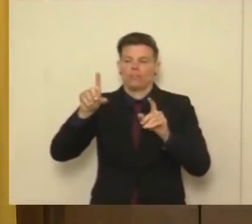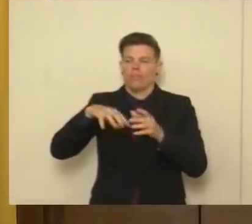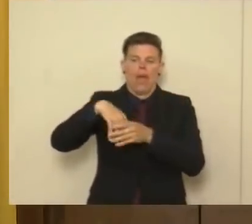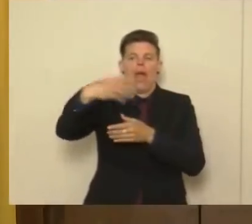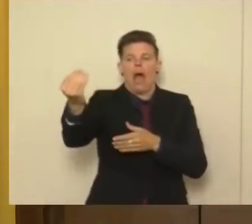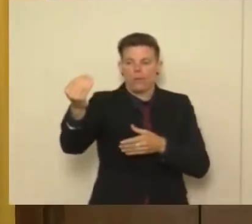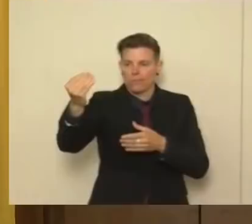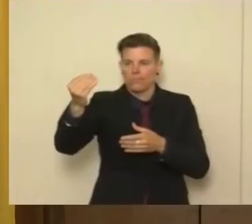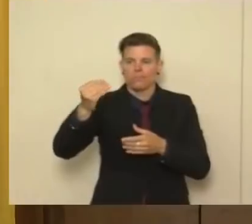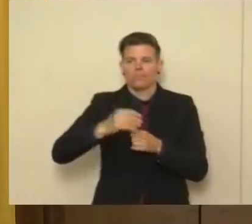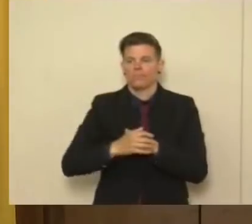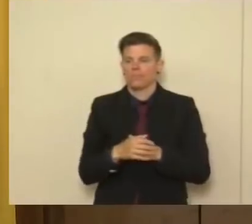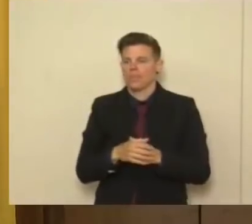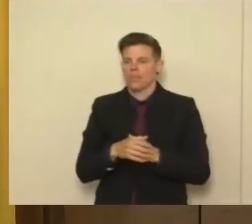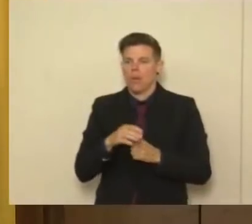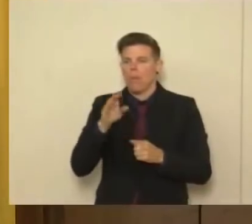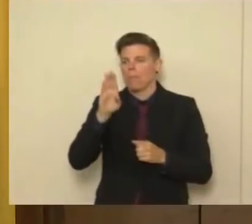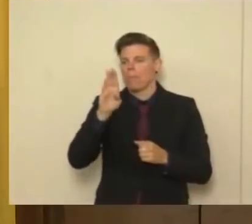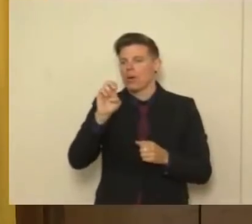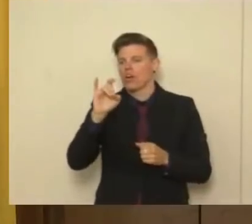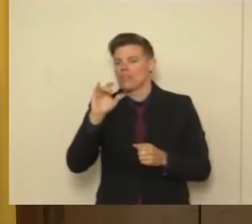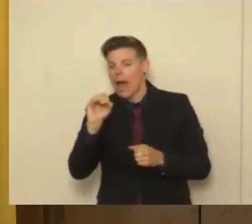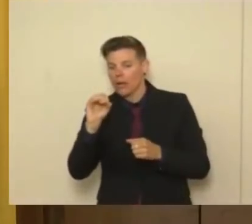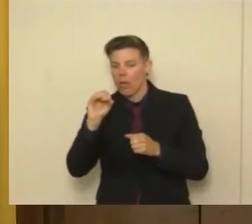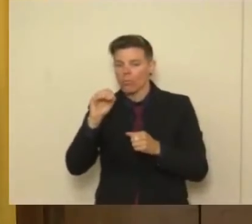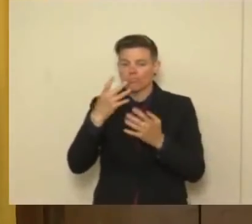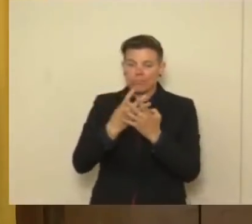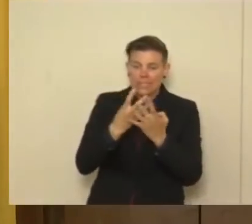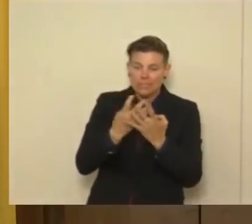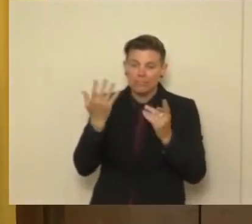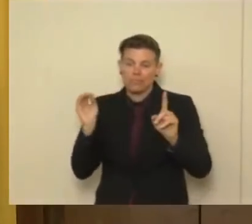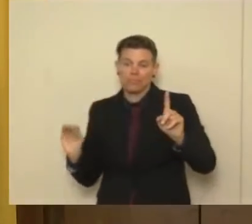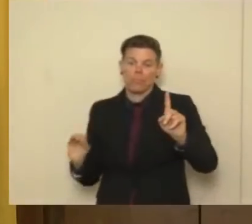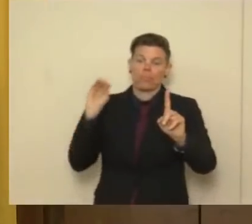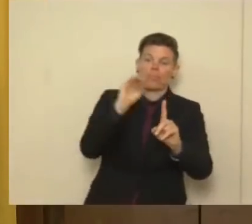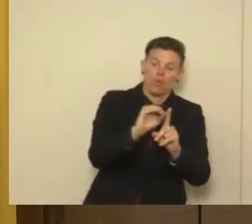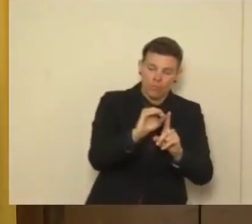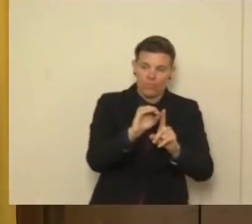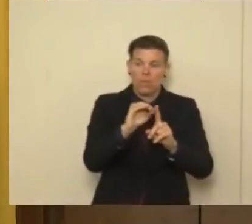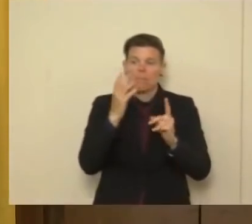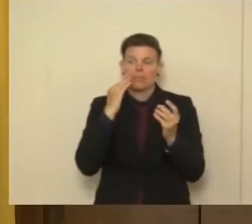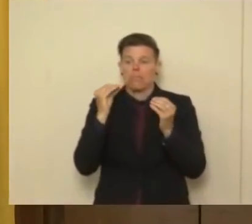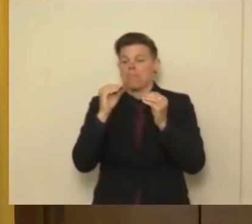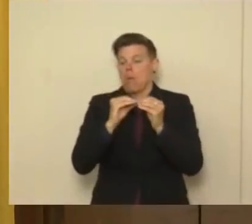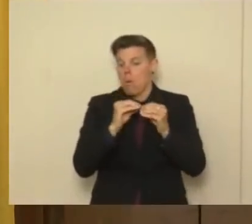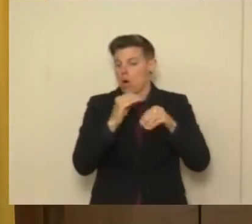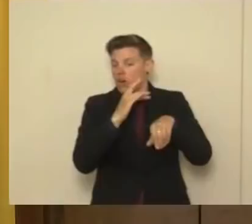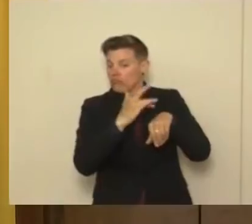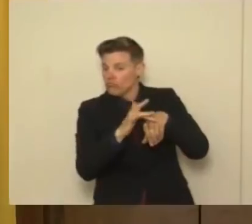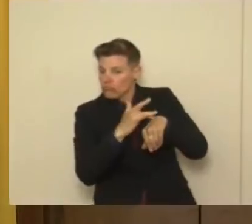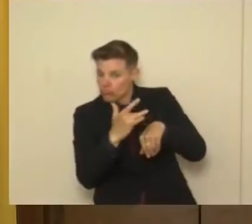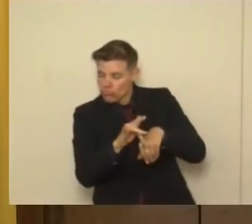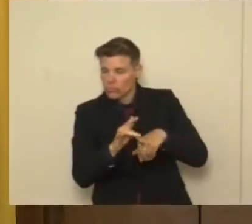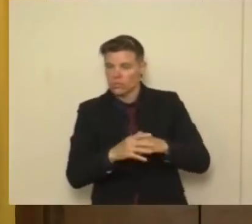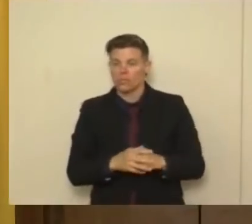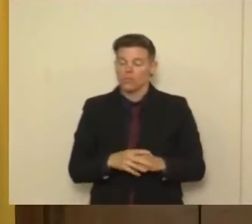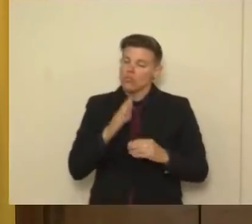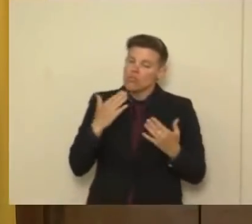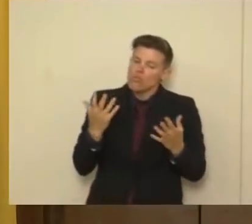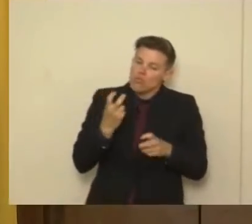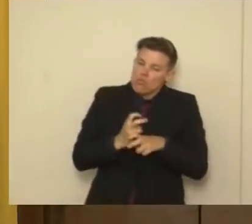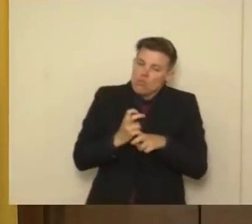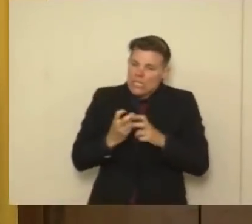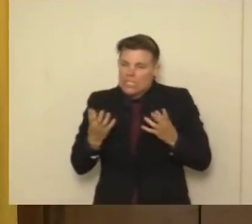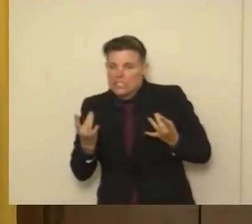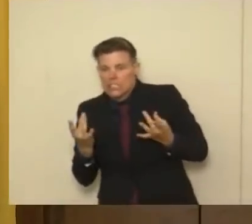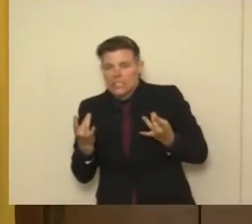site or empty detention center. It's tricky, and I appreciate the questions.